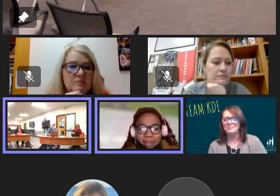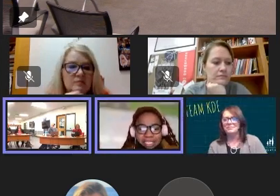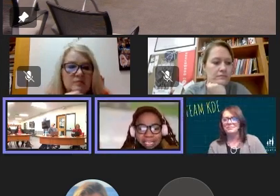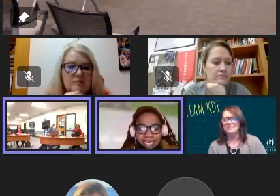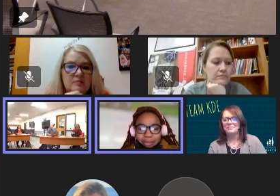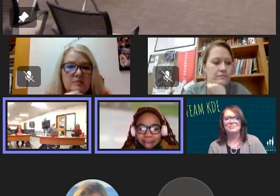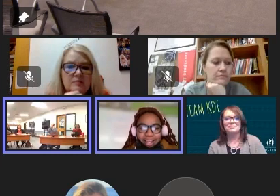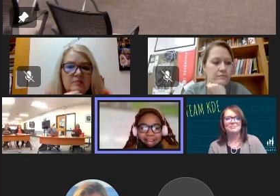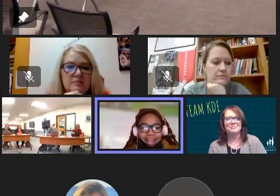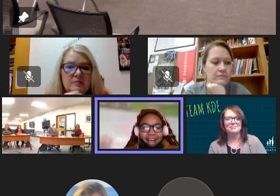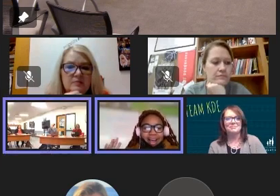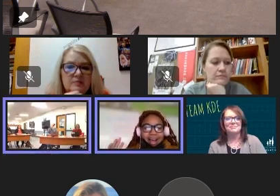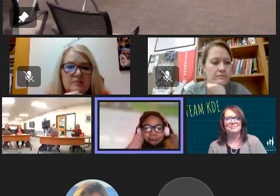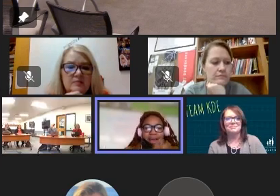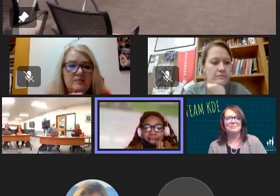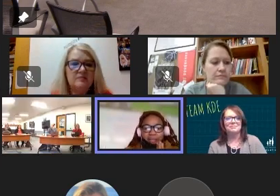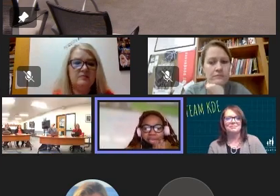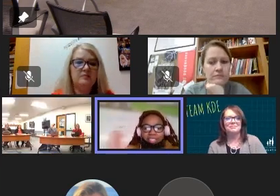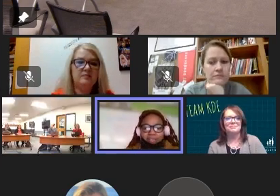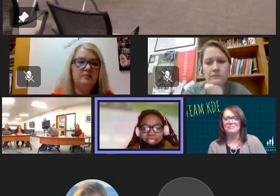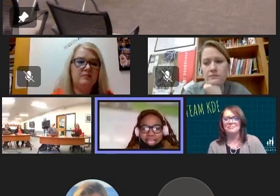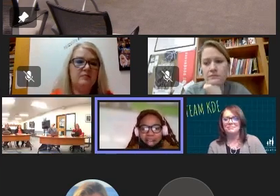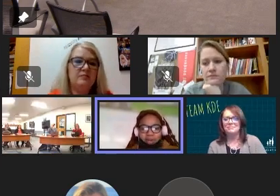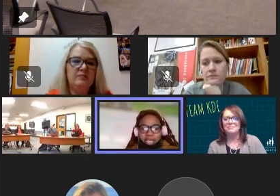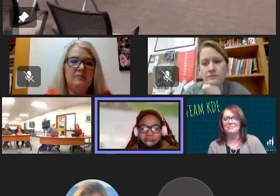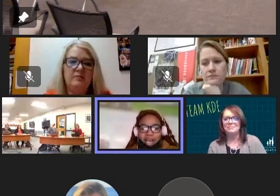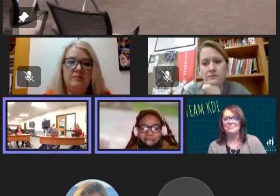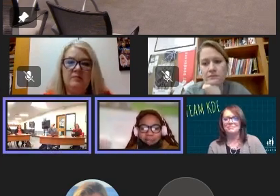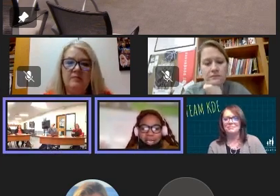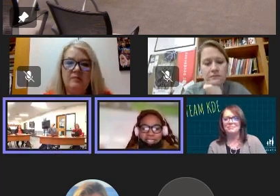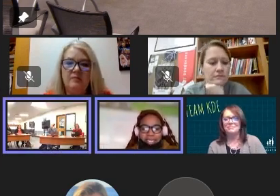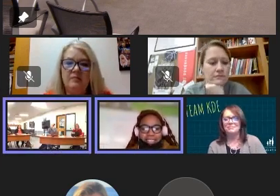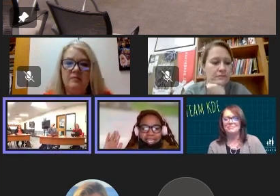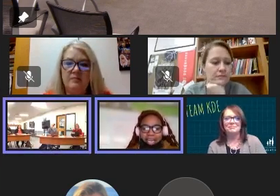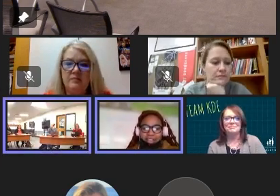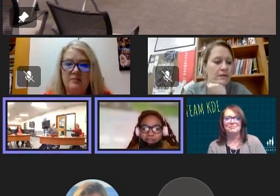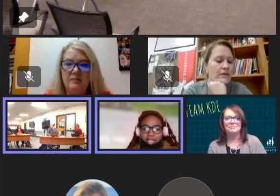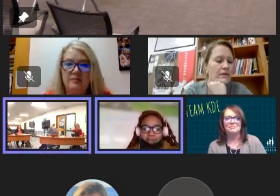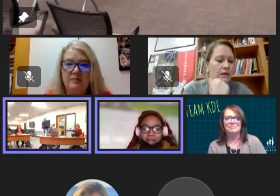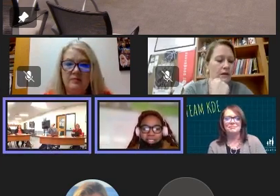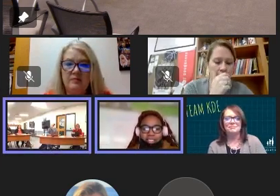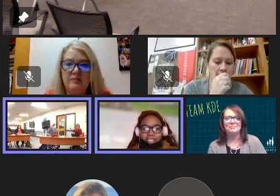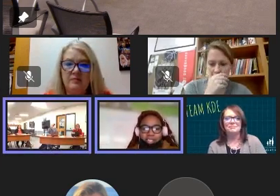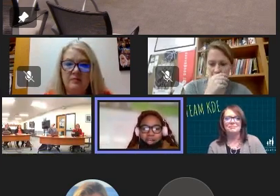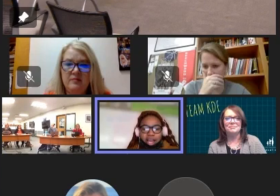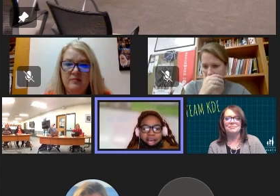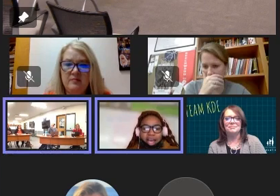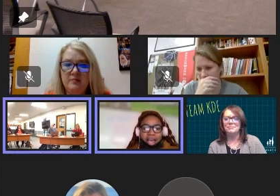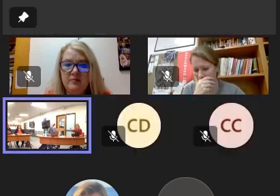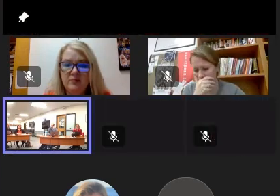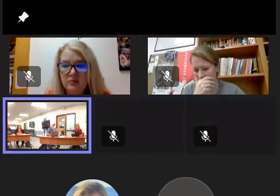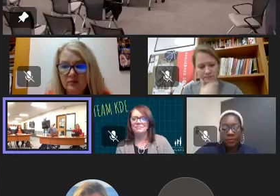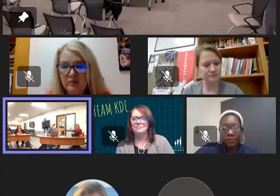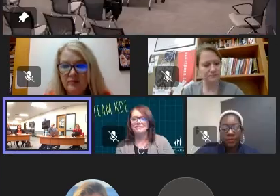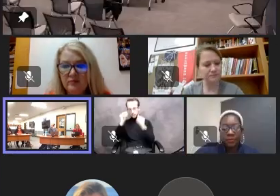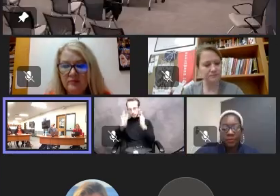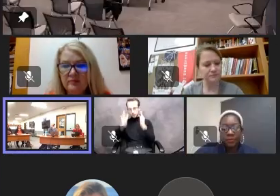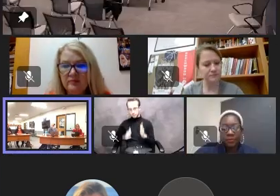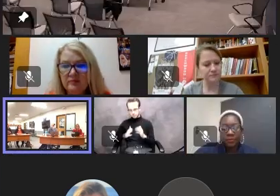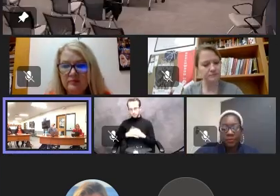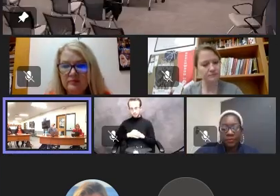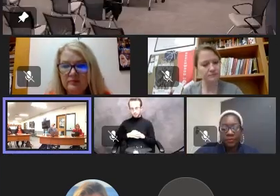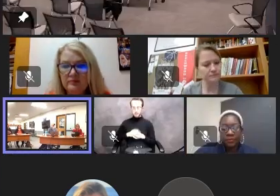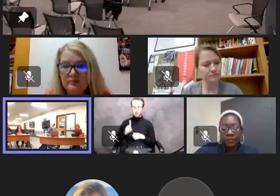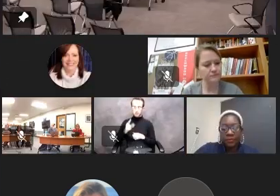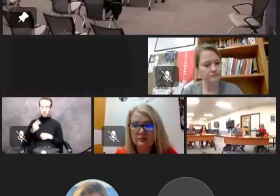Hi all, my name is Kenita Ballard. I am in Jefferson County. I am a 6th and 8th grade language arts teacher at Grace James